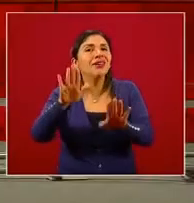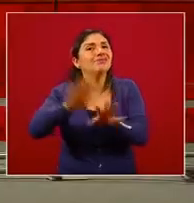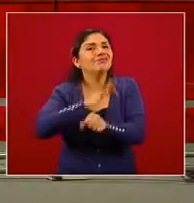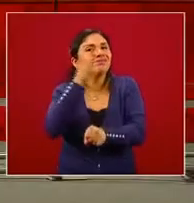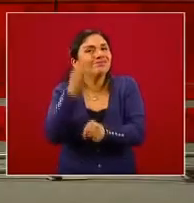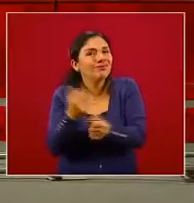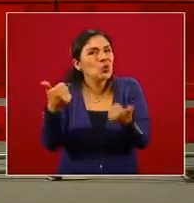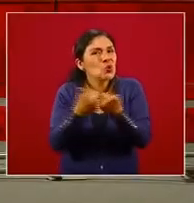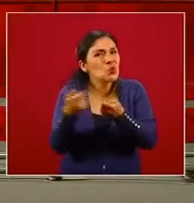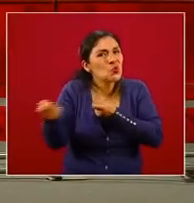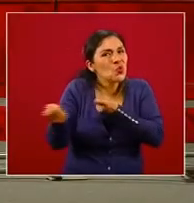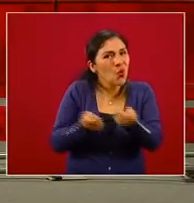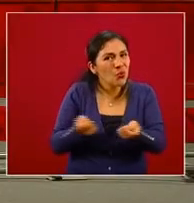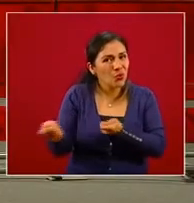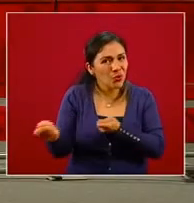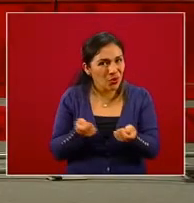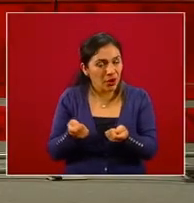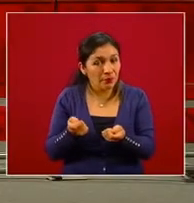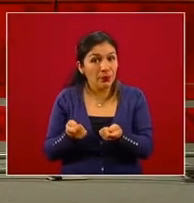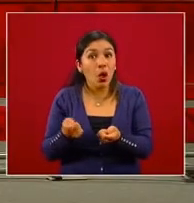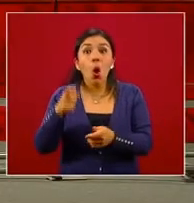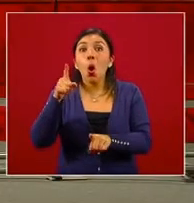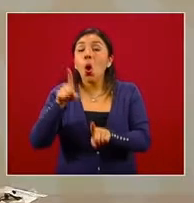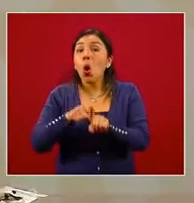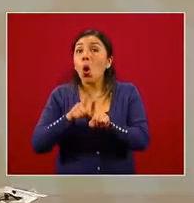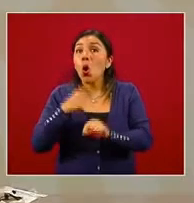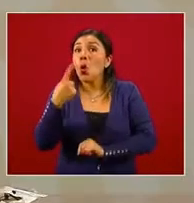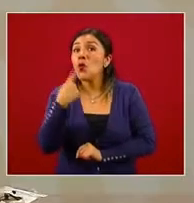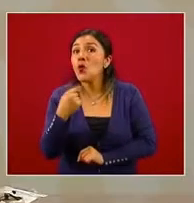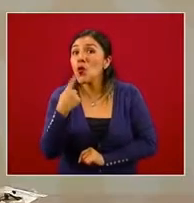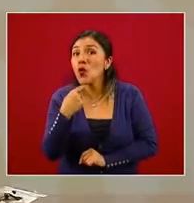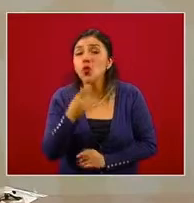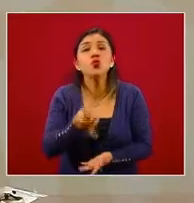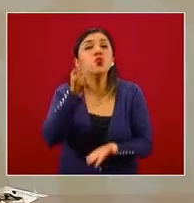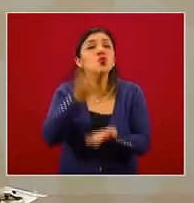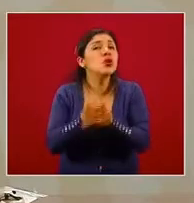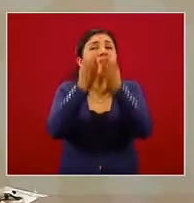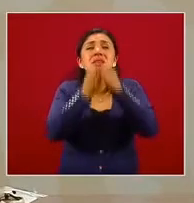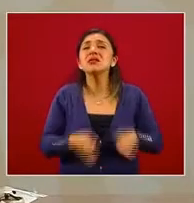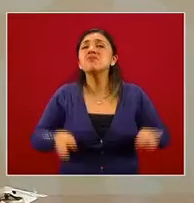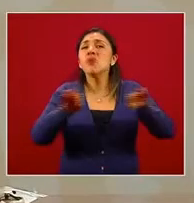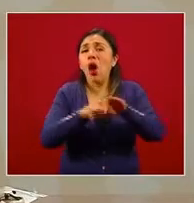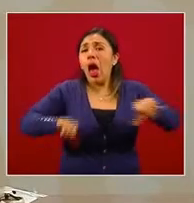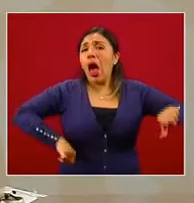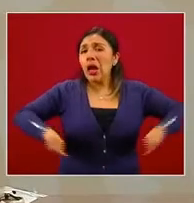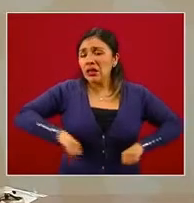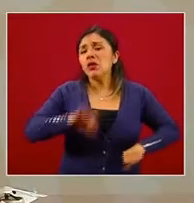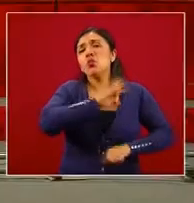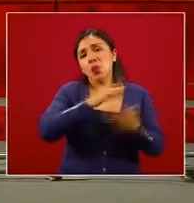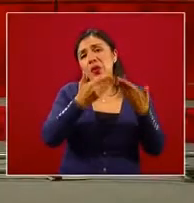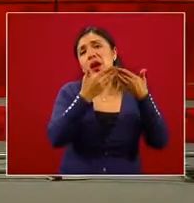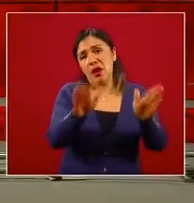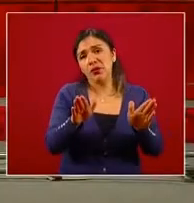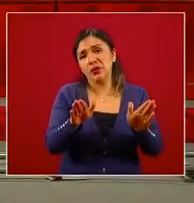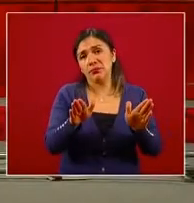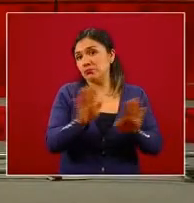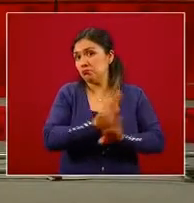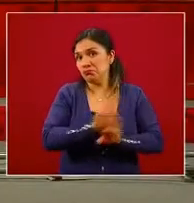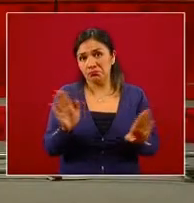have an orange stoplight on, then that's moderate. Red, only essential activities can